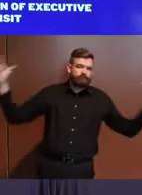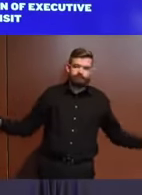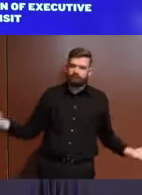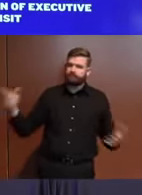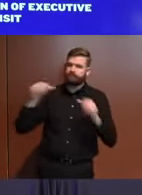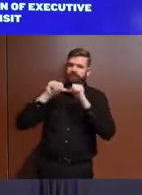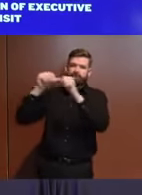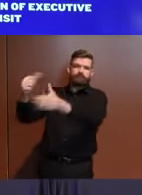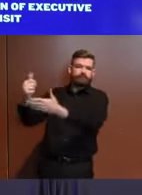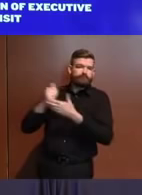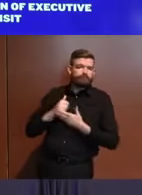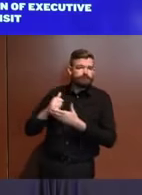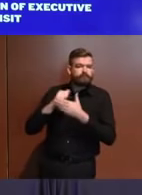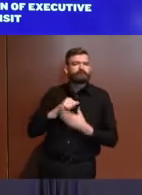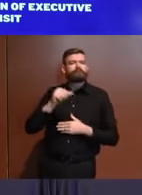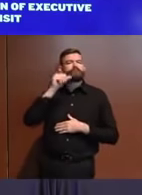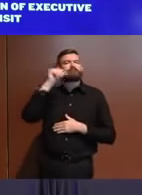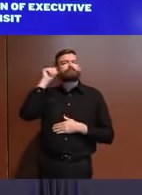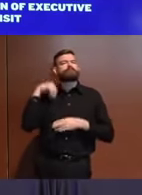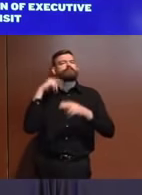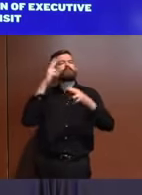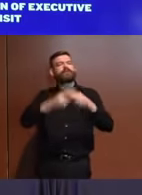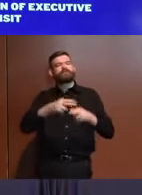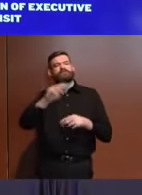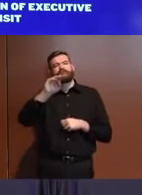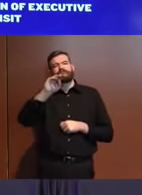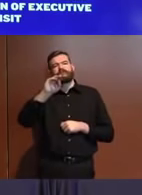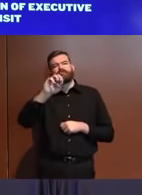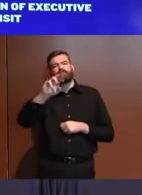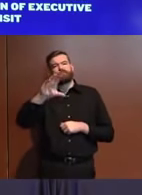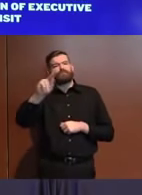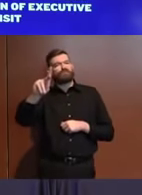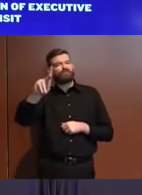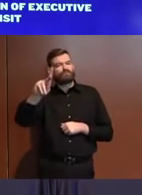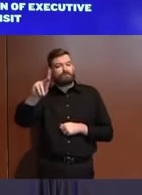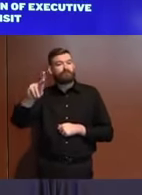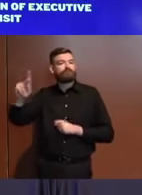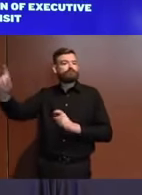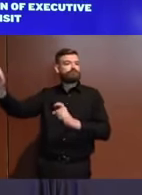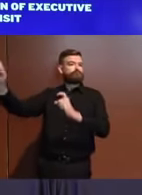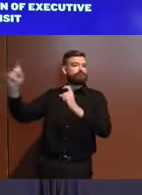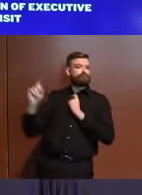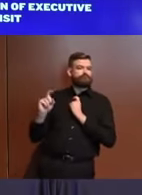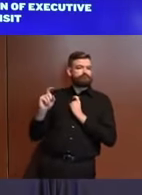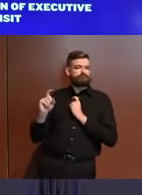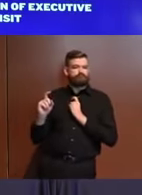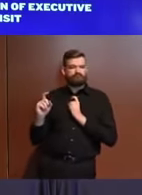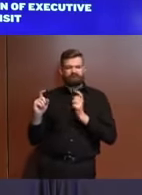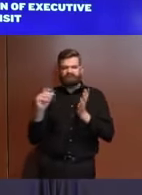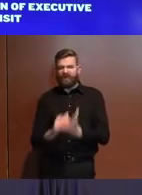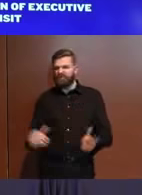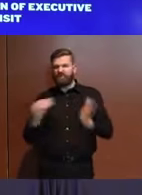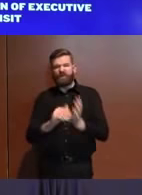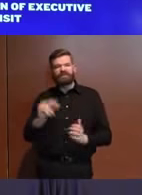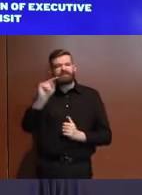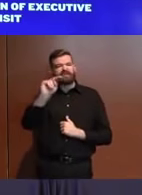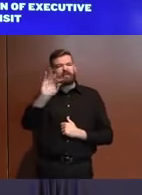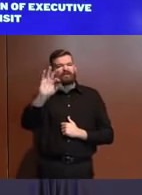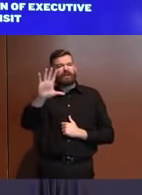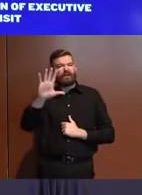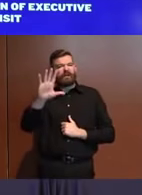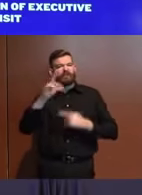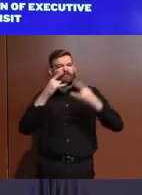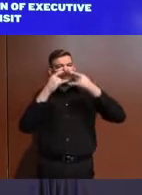me mention Merck the other day, a couple 100,000 of N95 masks. Had a great reach out from Apple, and